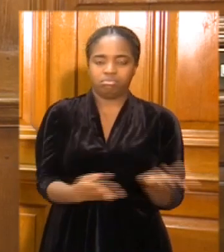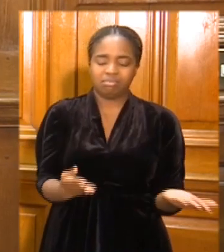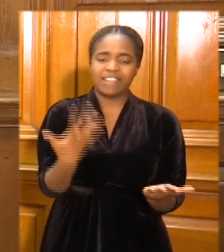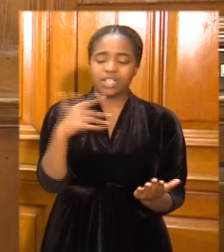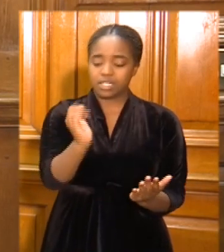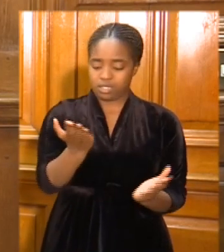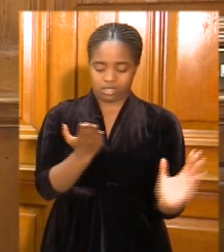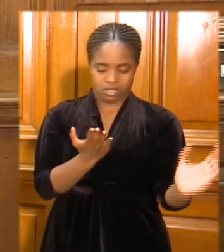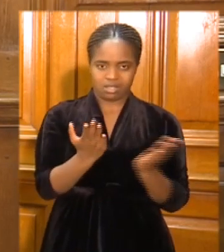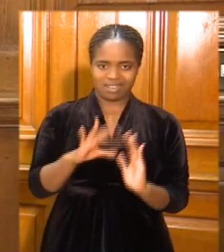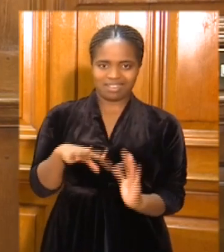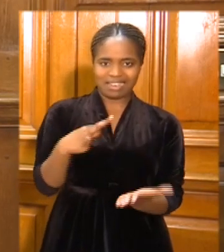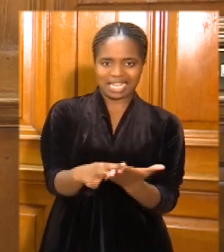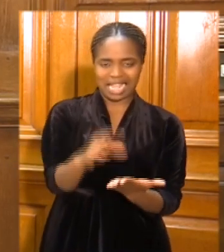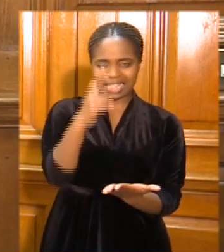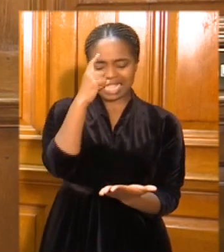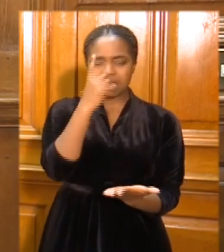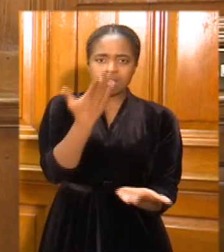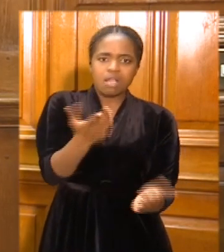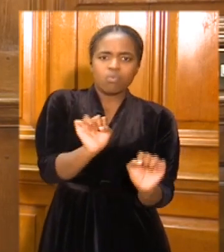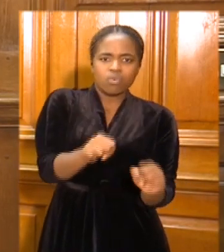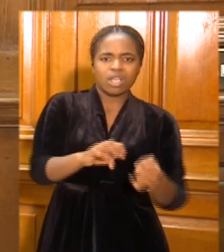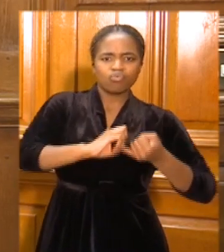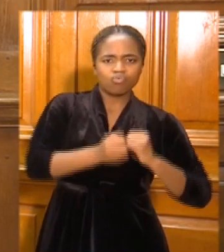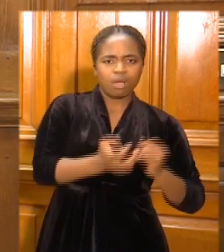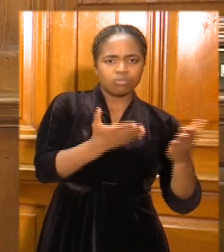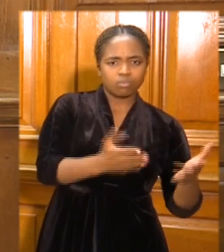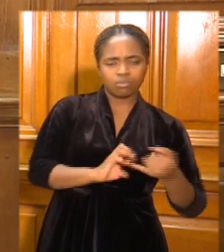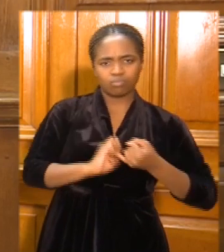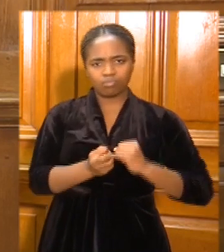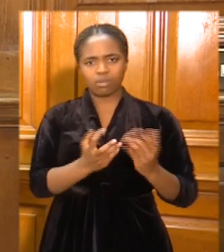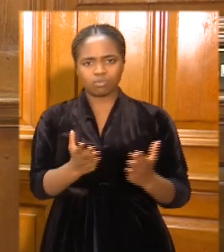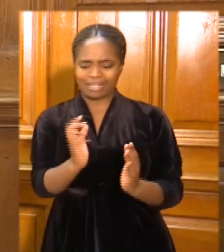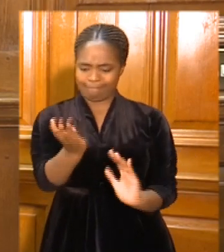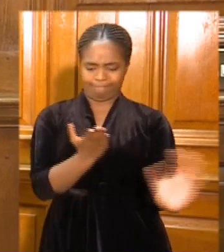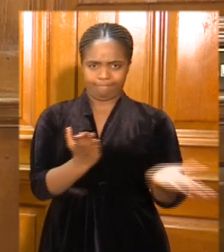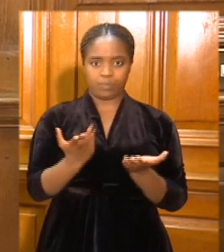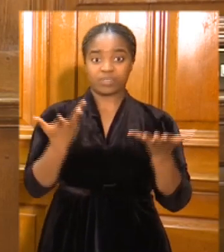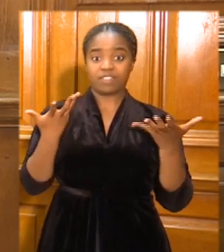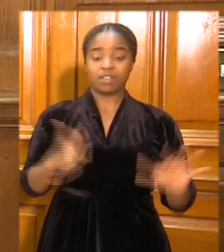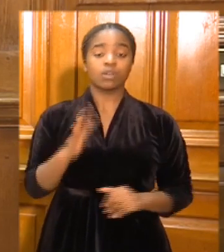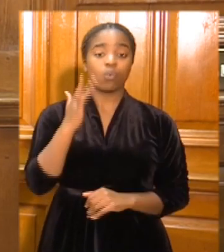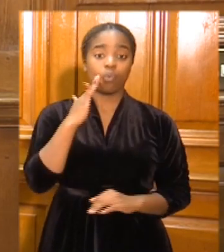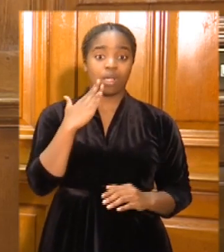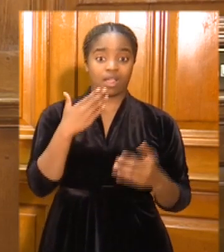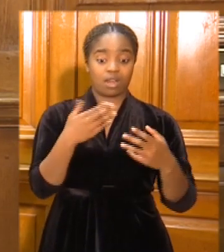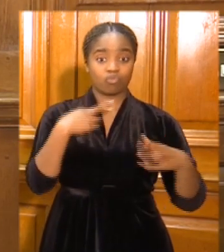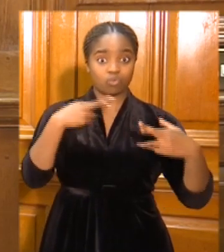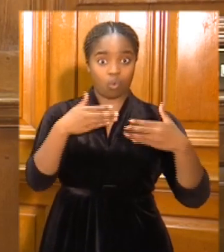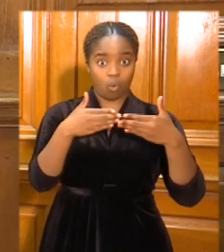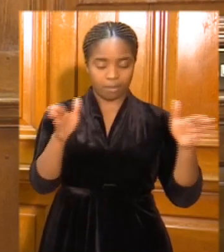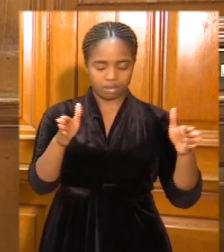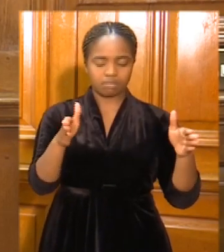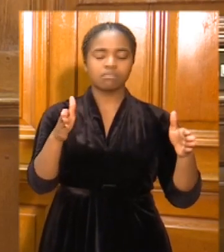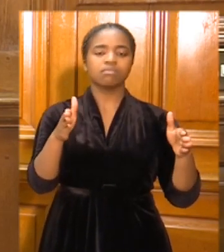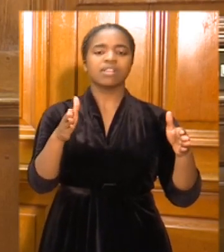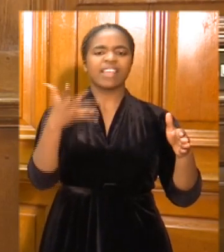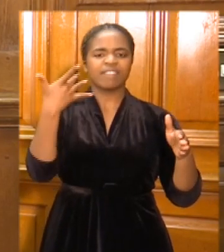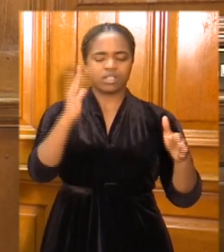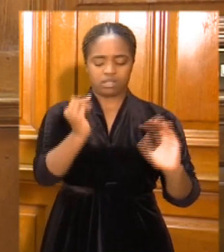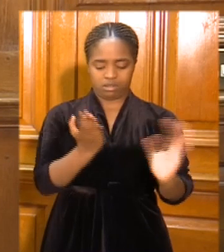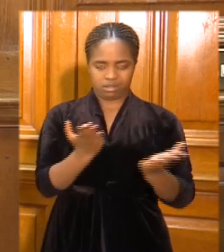proposals regarding the measures they intend to put in place when their sectors are opened. We are giving